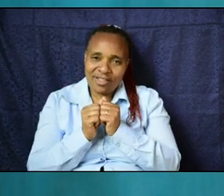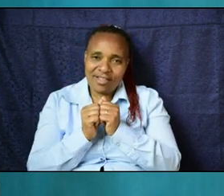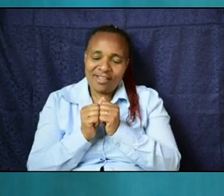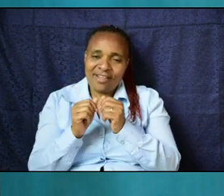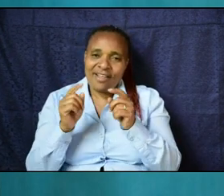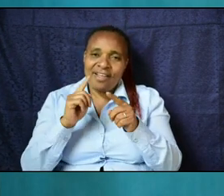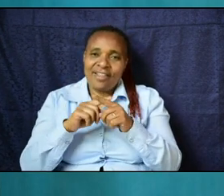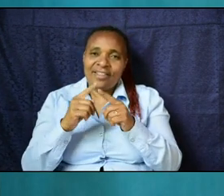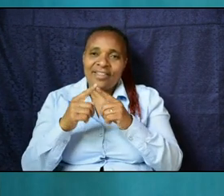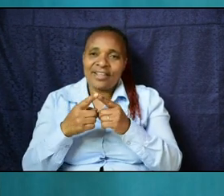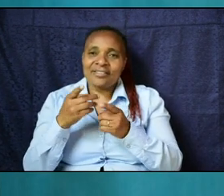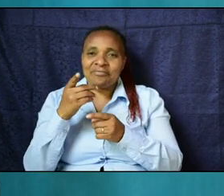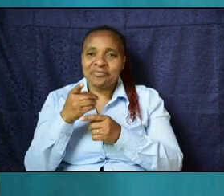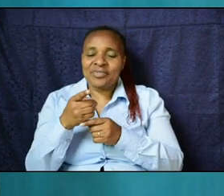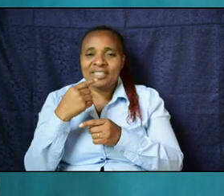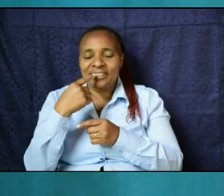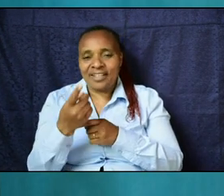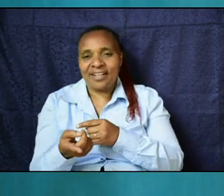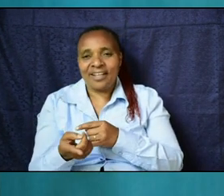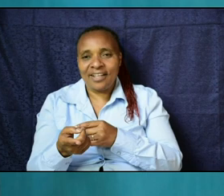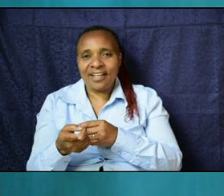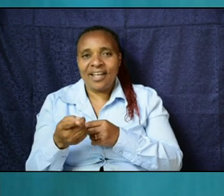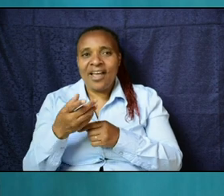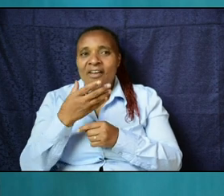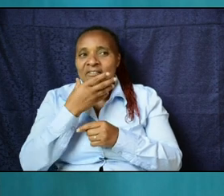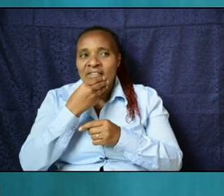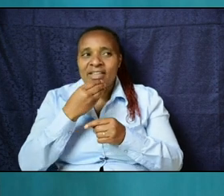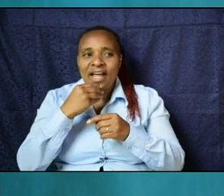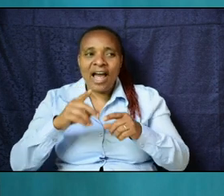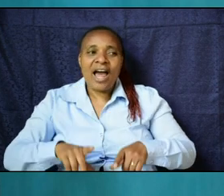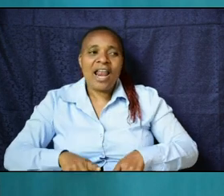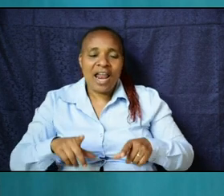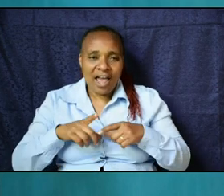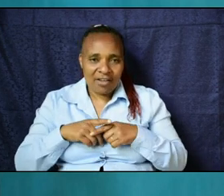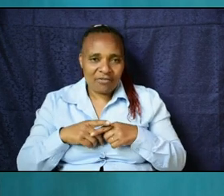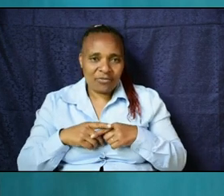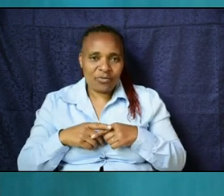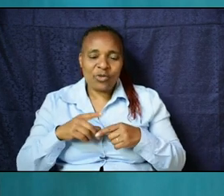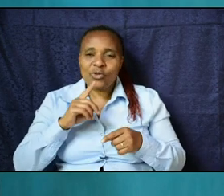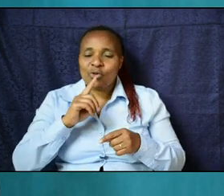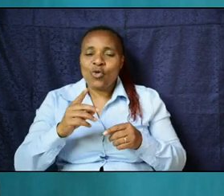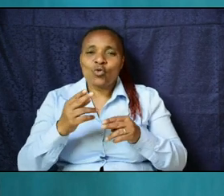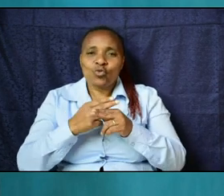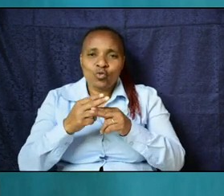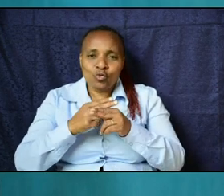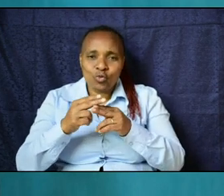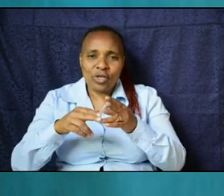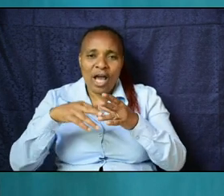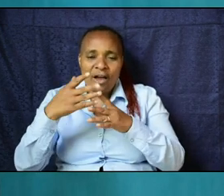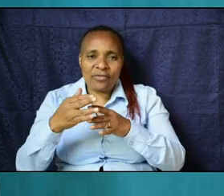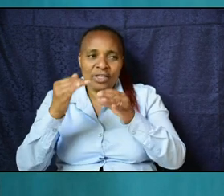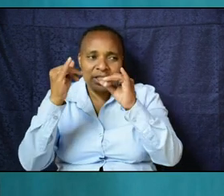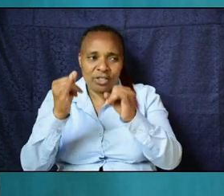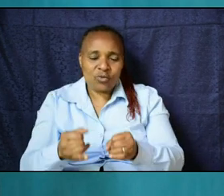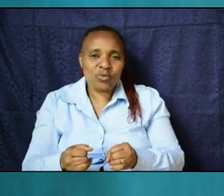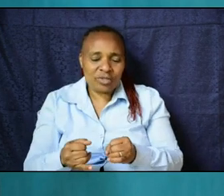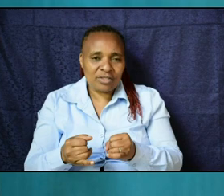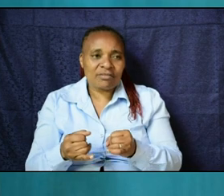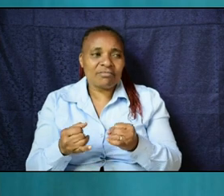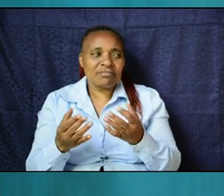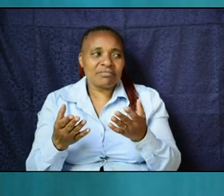And they say that their father is alive. And so soon after, the news goes to